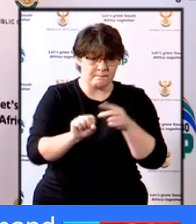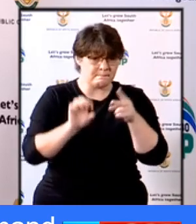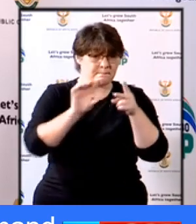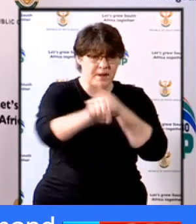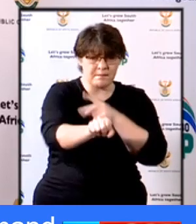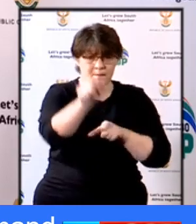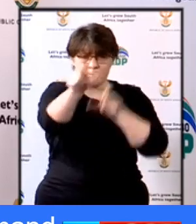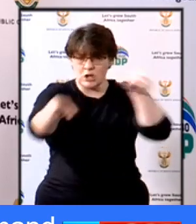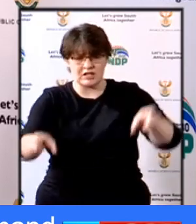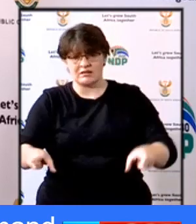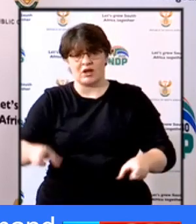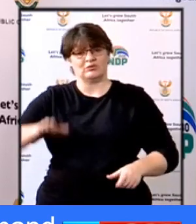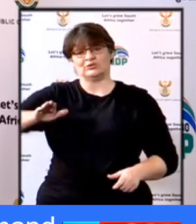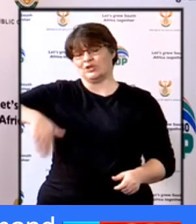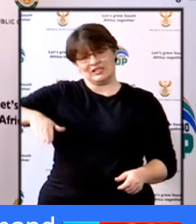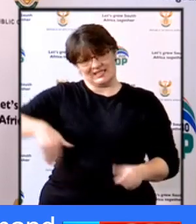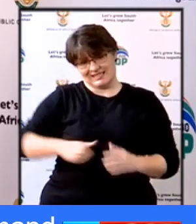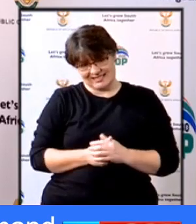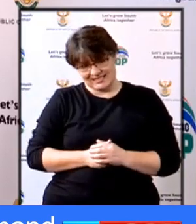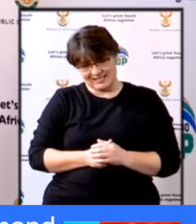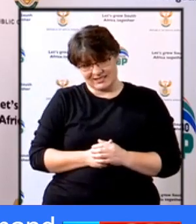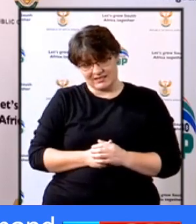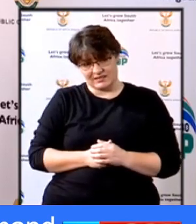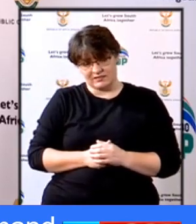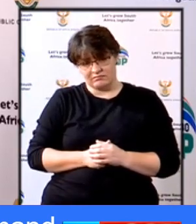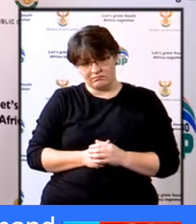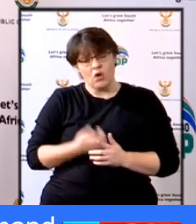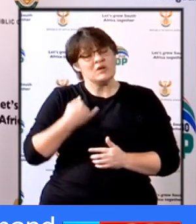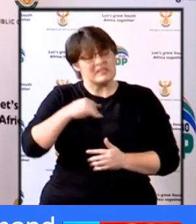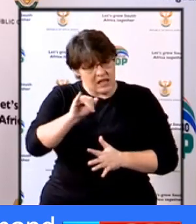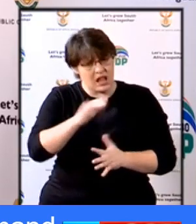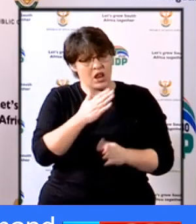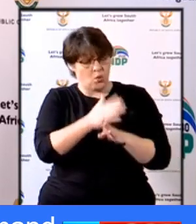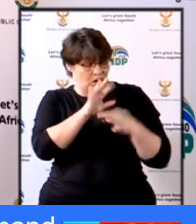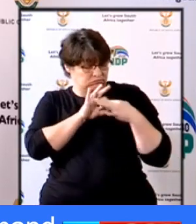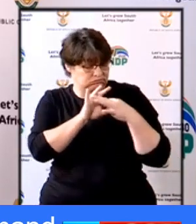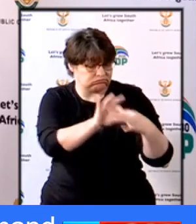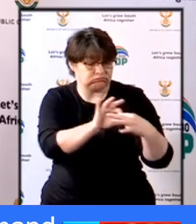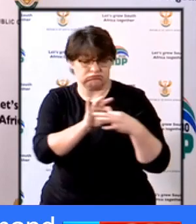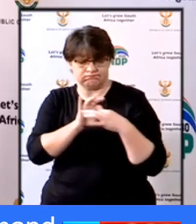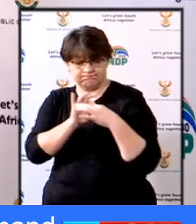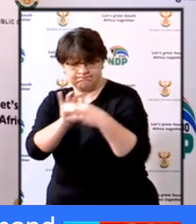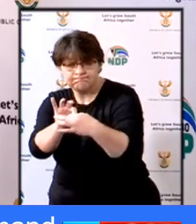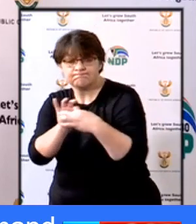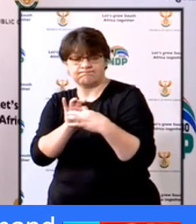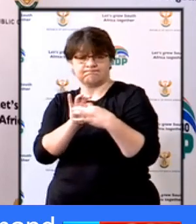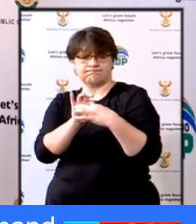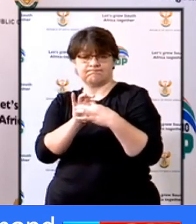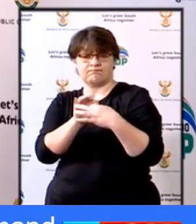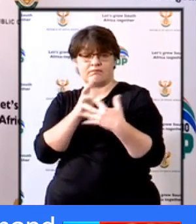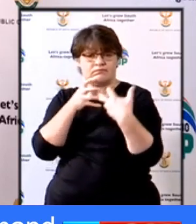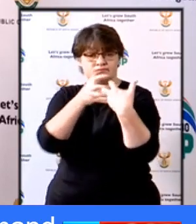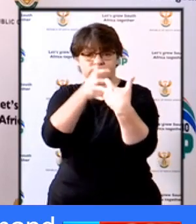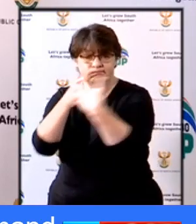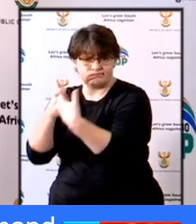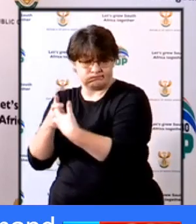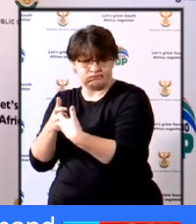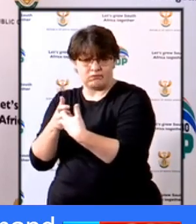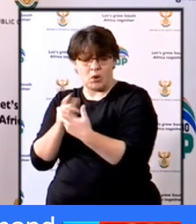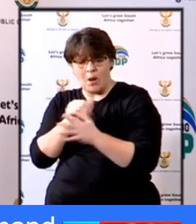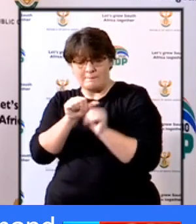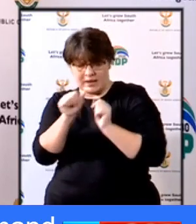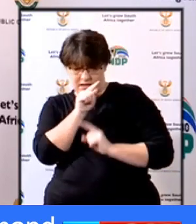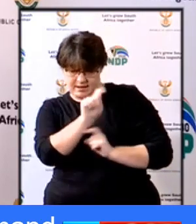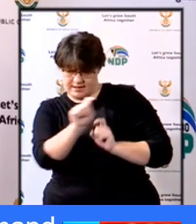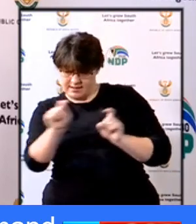recipients. Through collaboration and concerted actions, we will better target